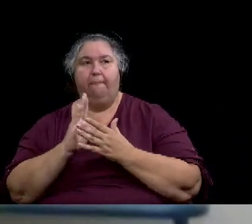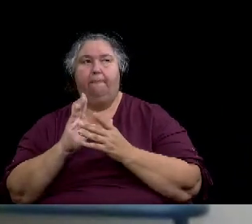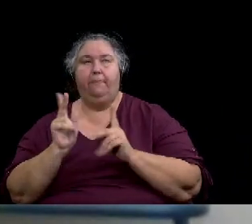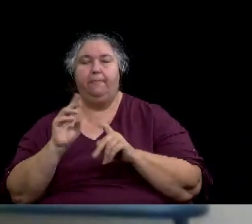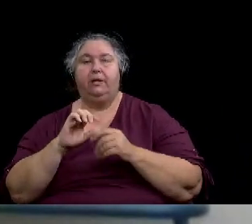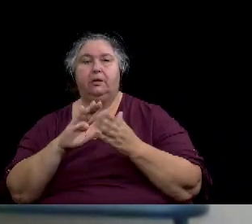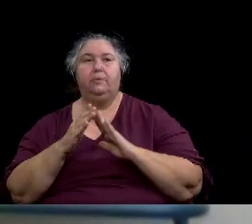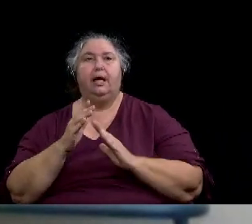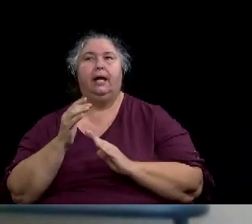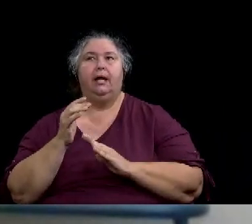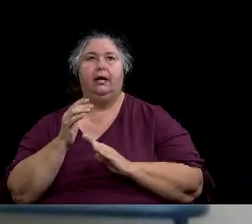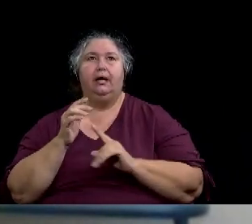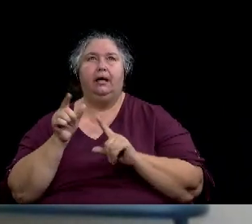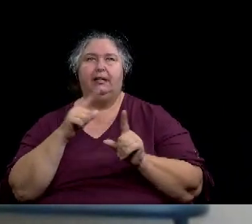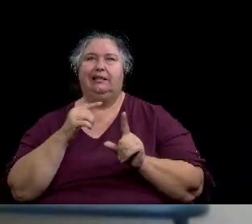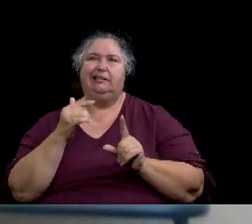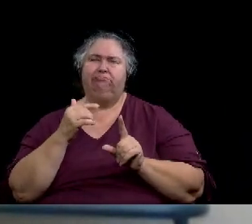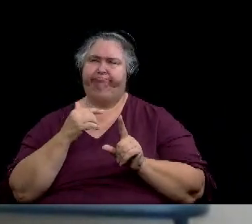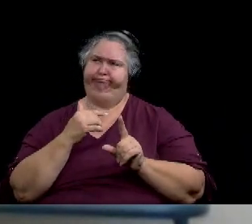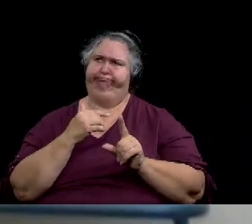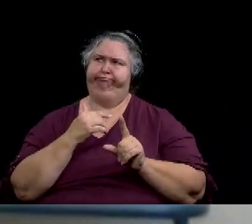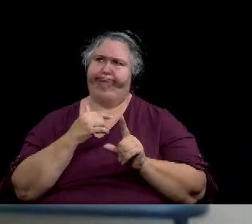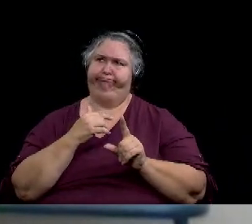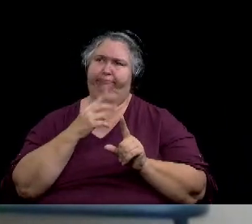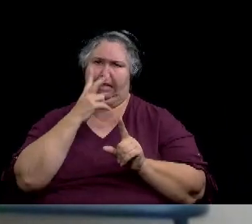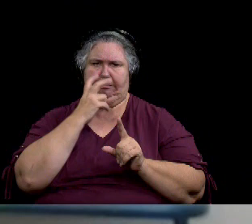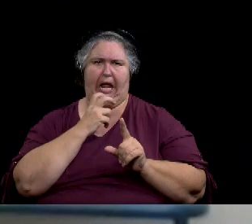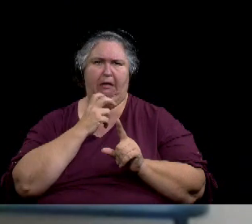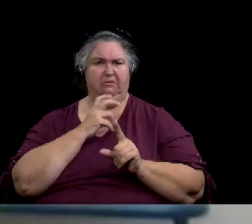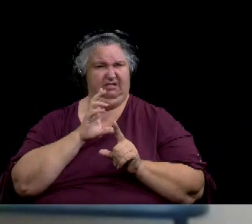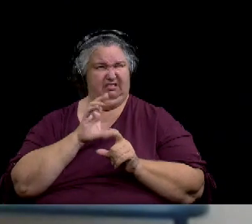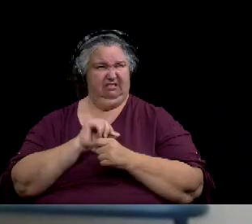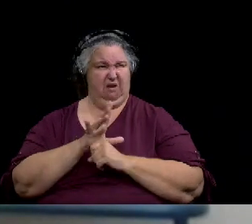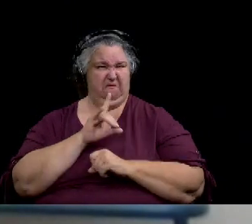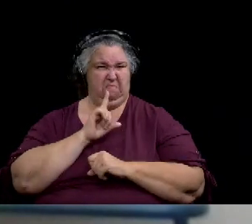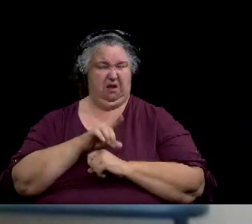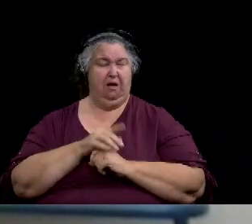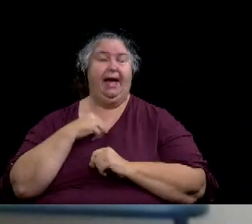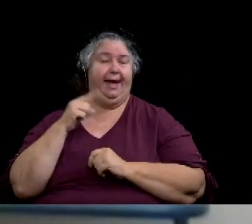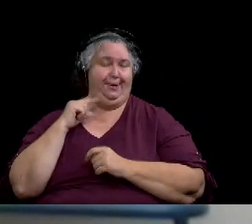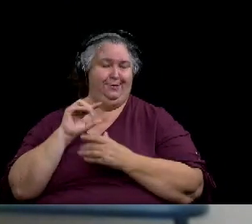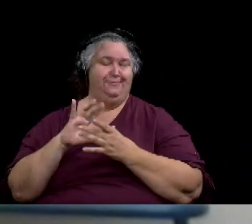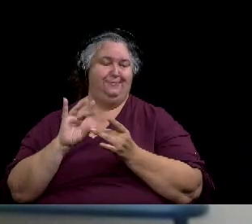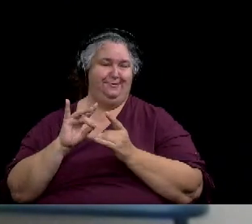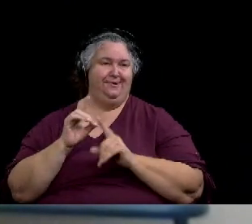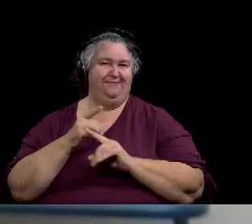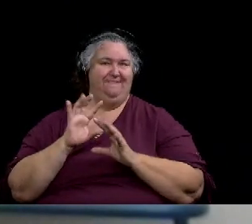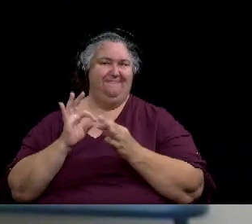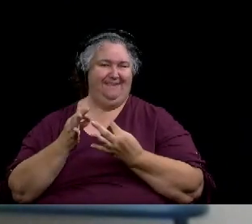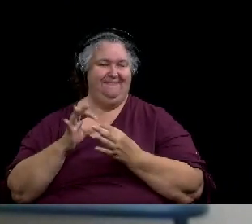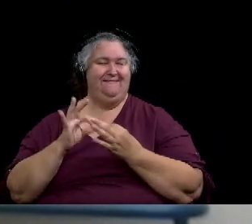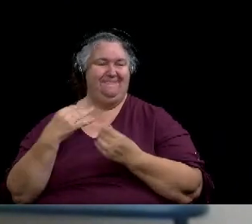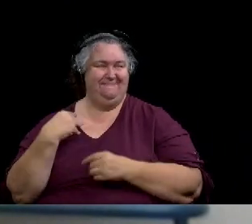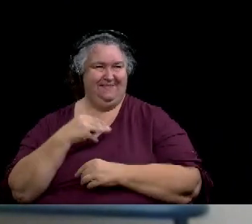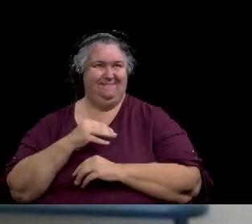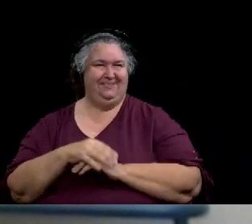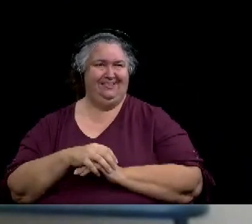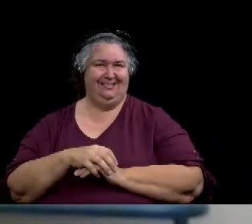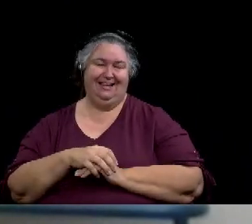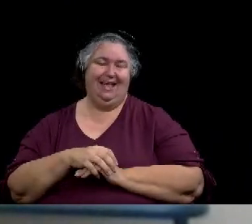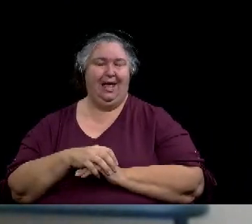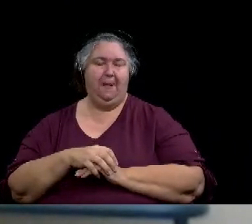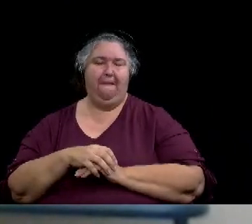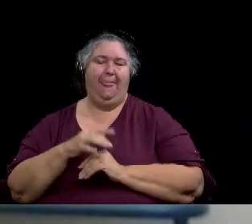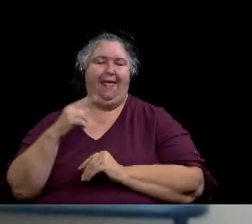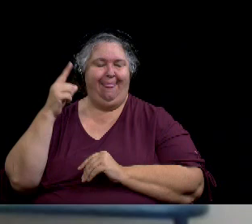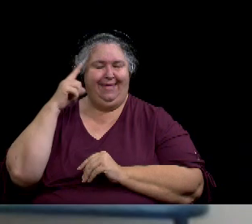serious doubts that COVID is real. I still do hear reports from families and family members that there's a conspiracy that